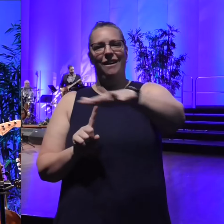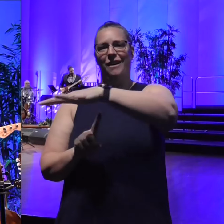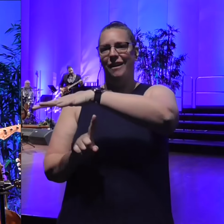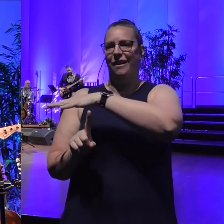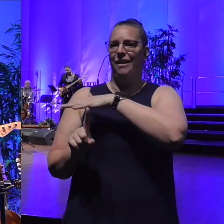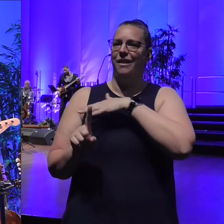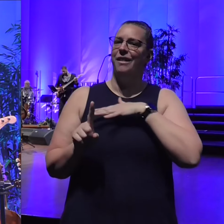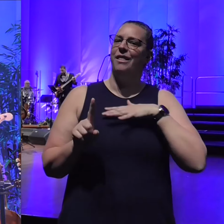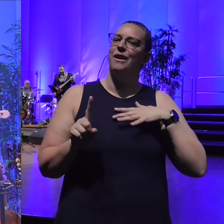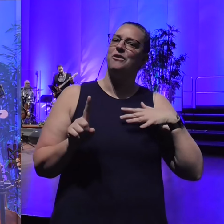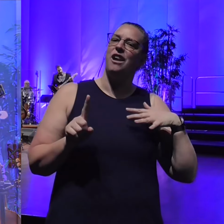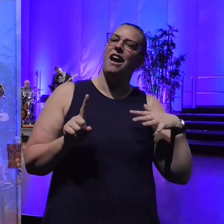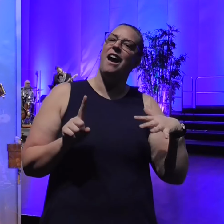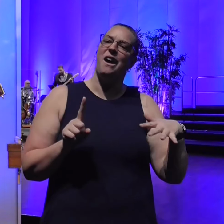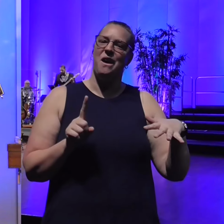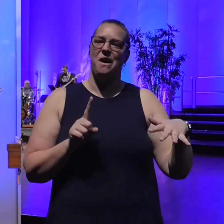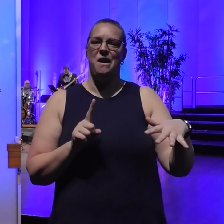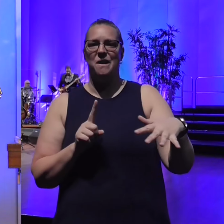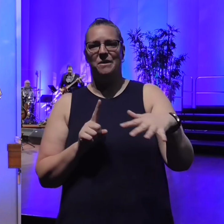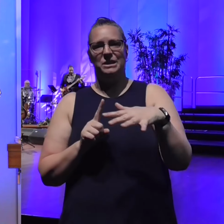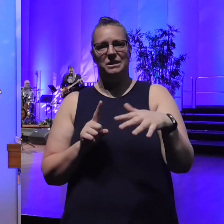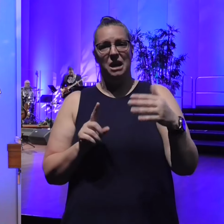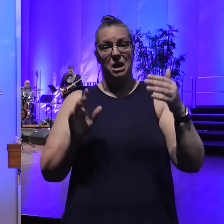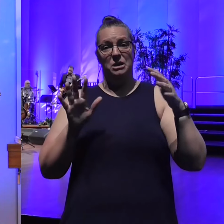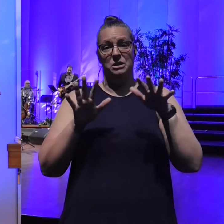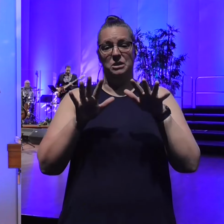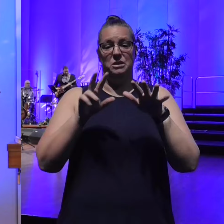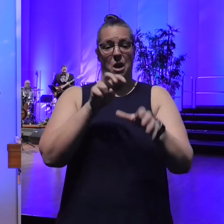around you. Take a step